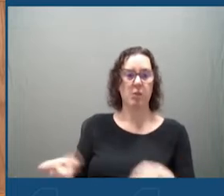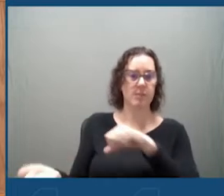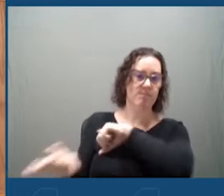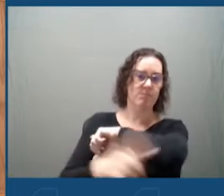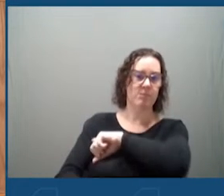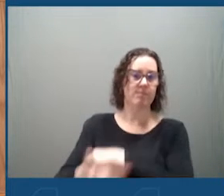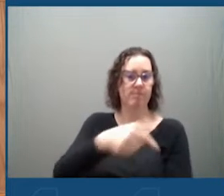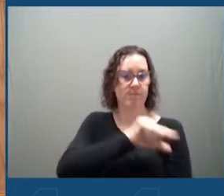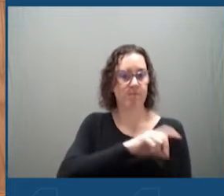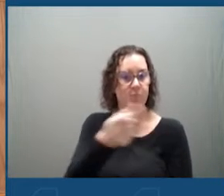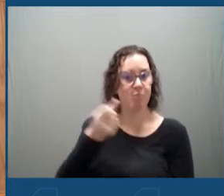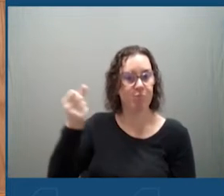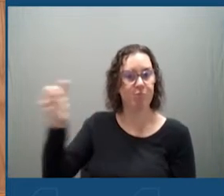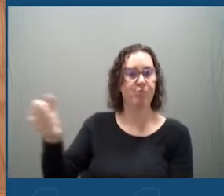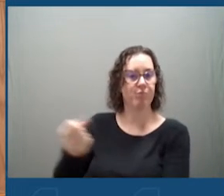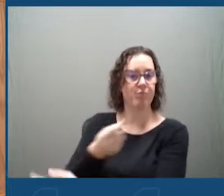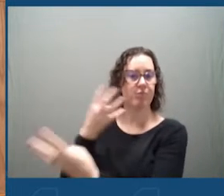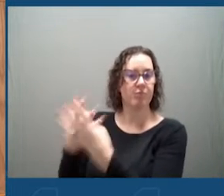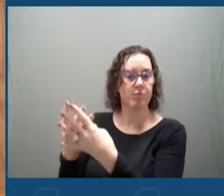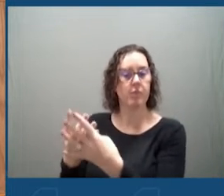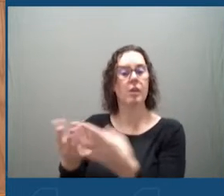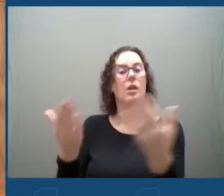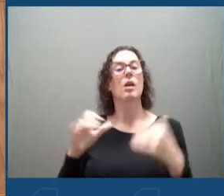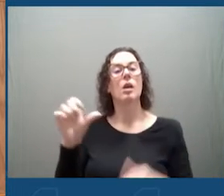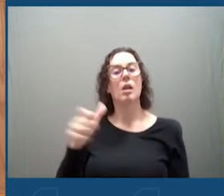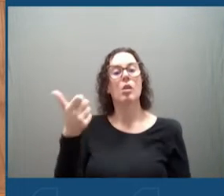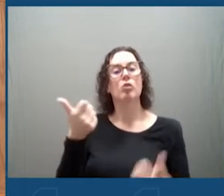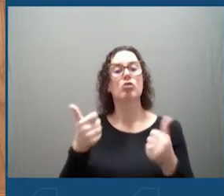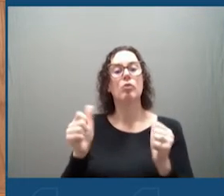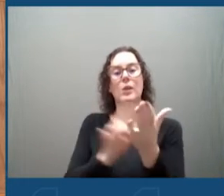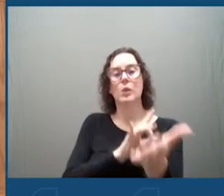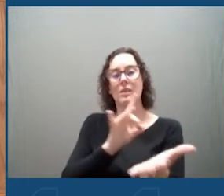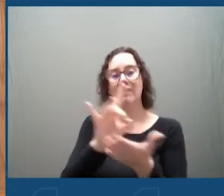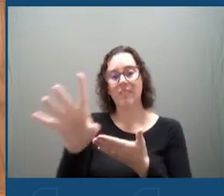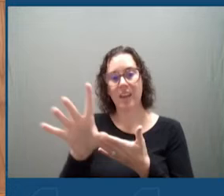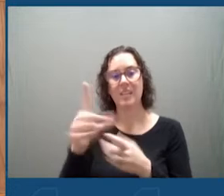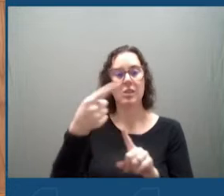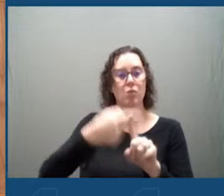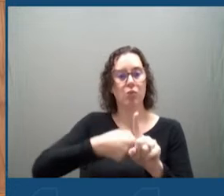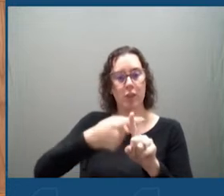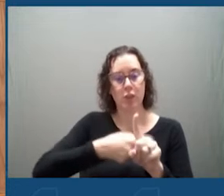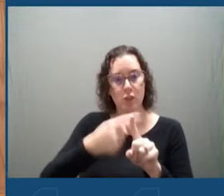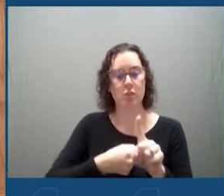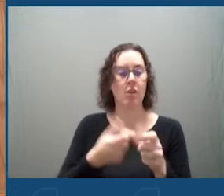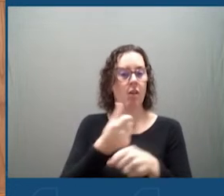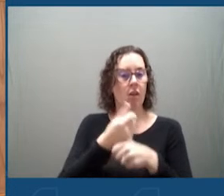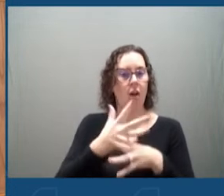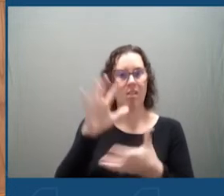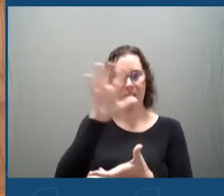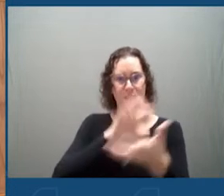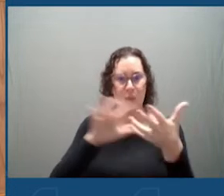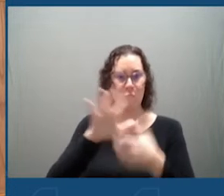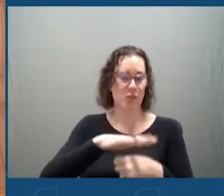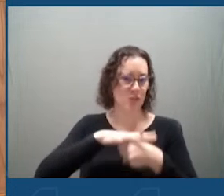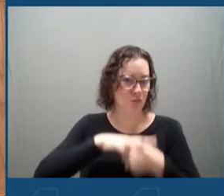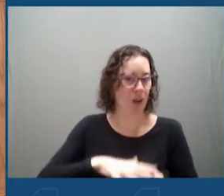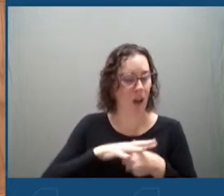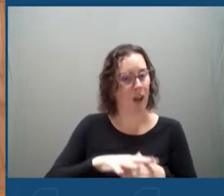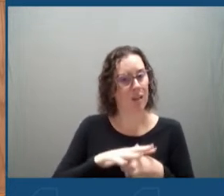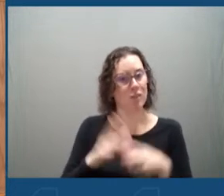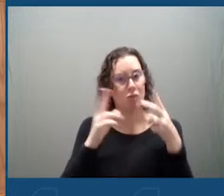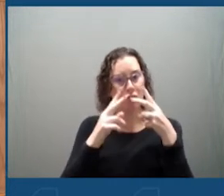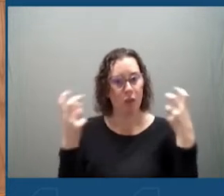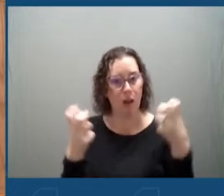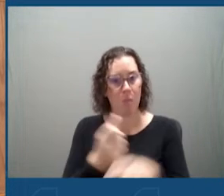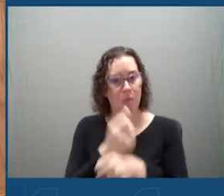deed theft actually tried to evict tenants, causing confusion and stress. These crimes cause real harm to everyday New Yorkers,